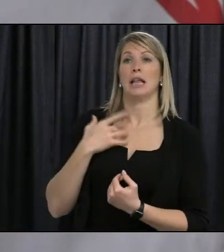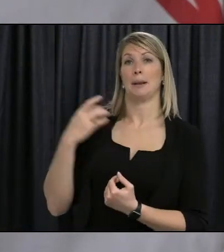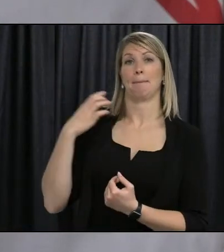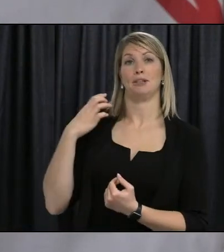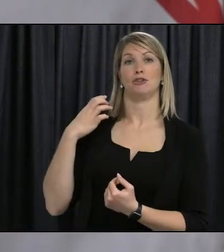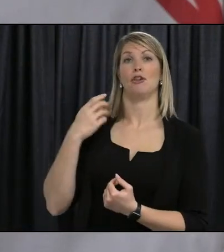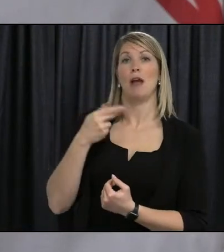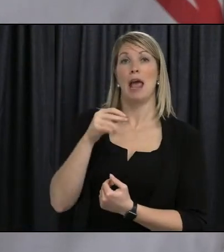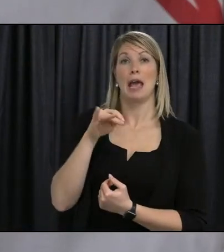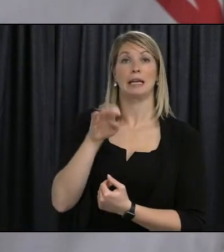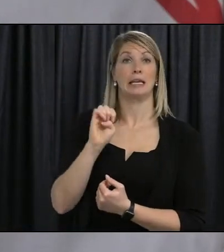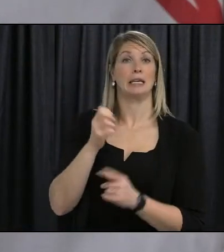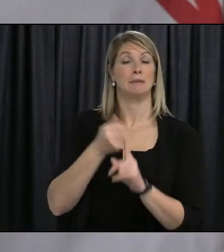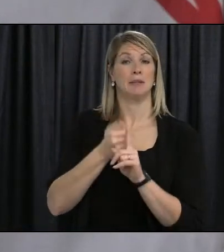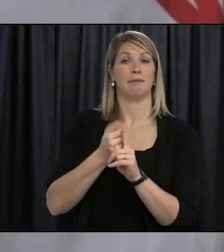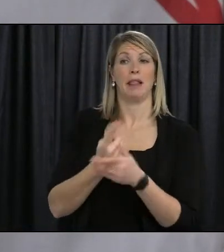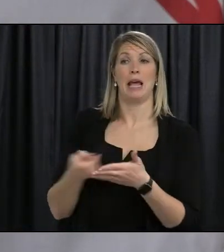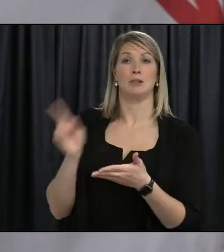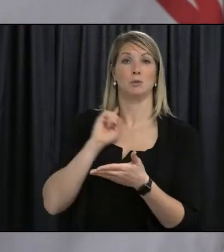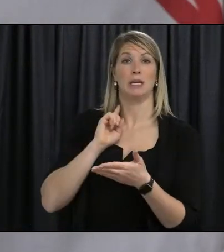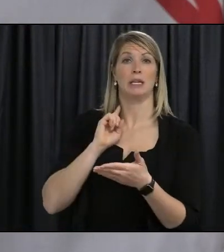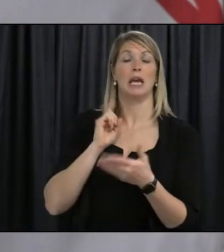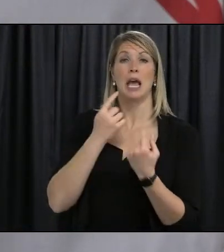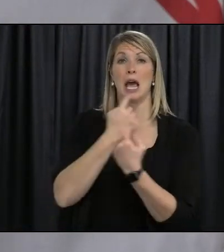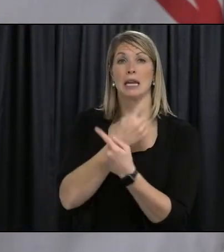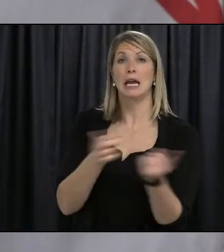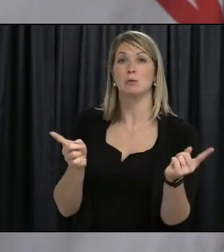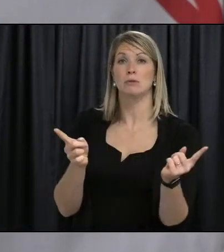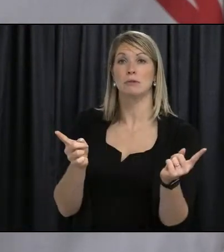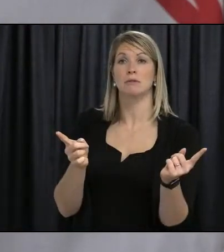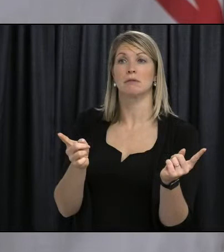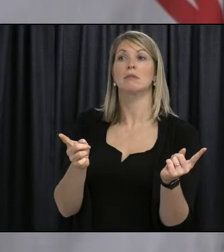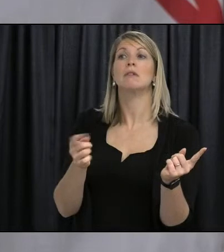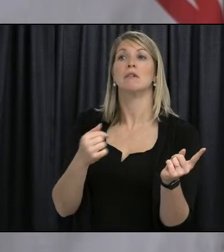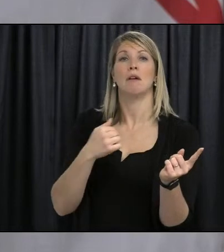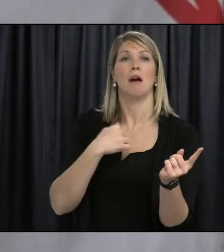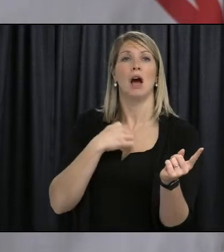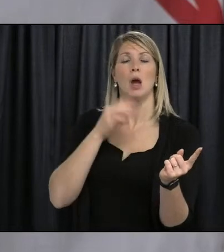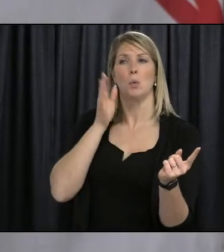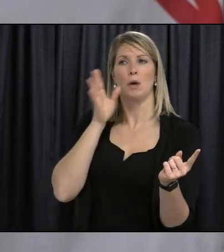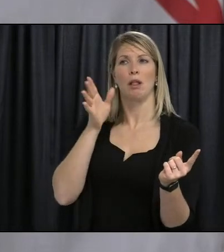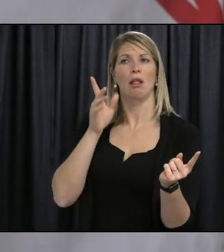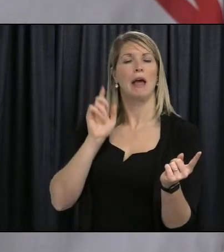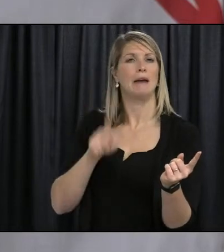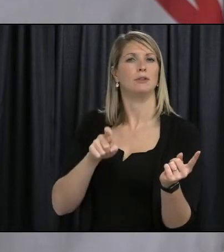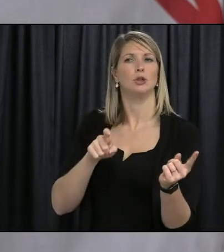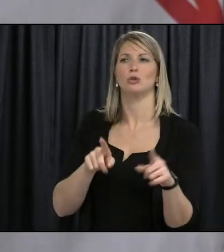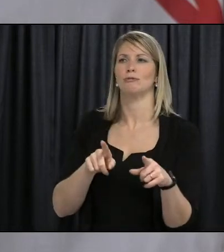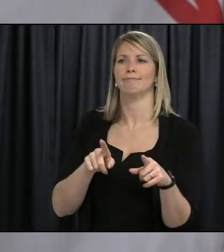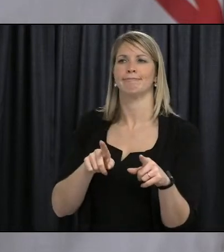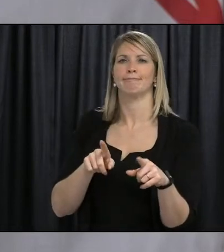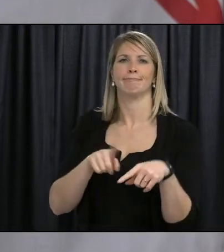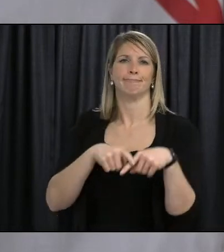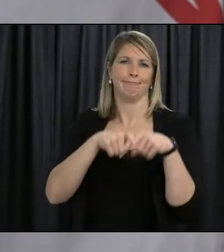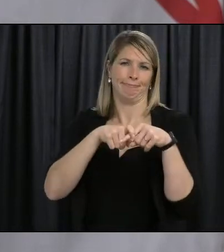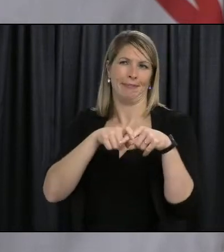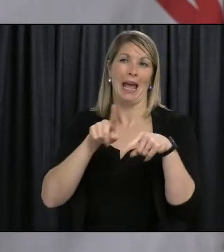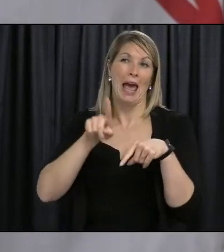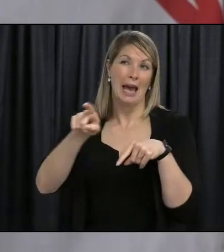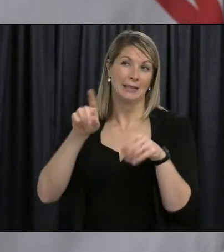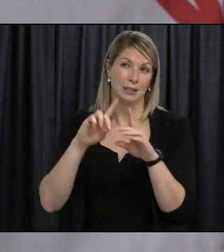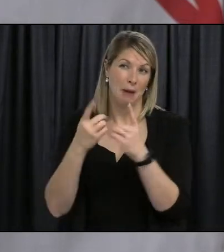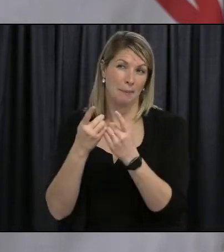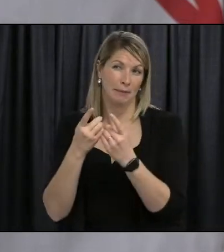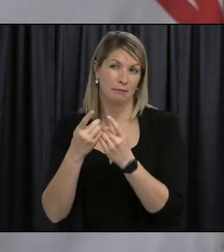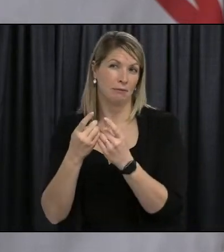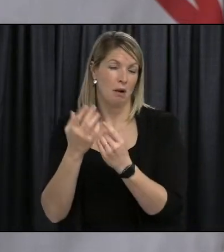statement in our briefing last week. I would have to defer back to the department to be able to answer